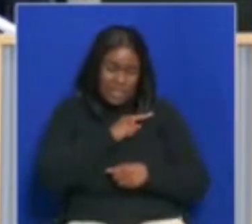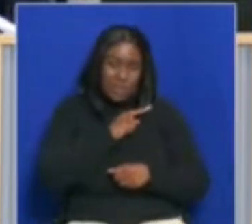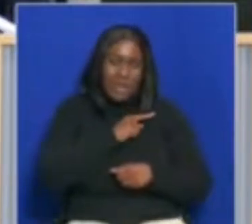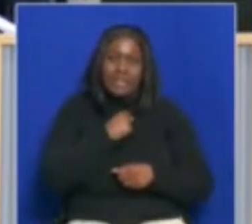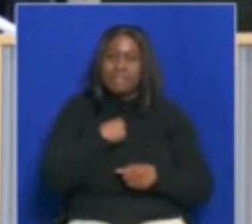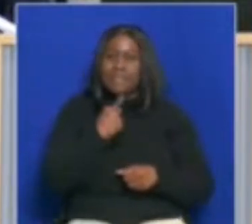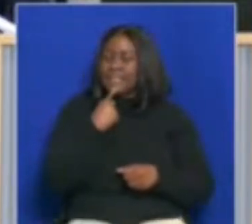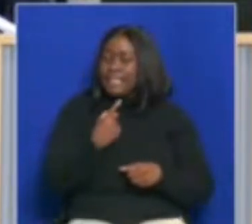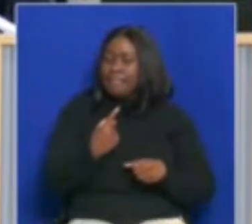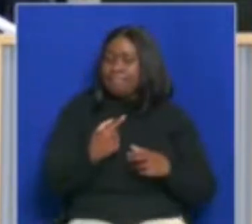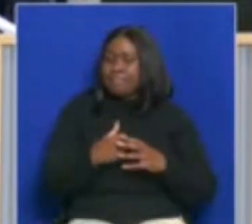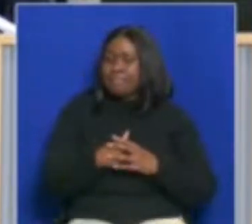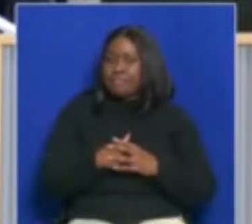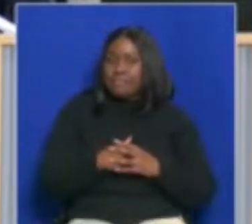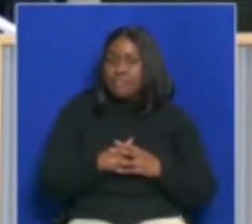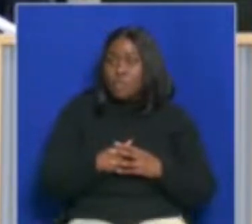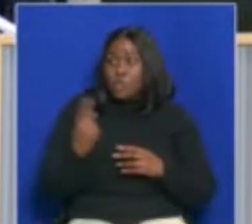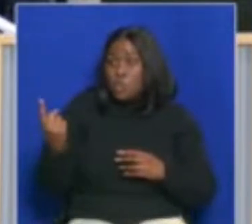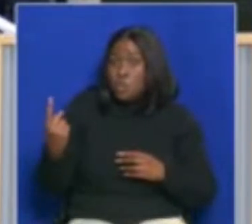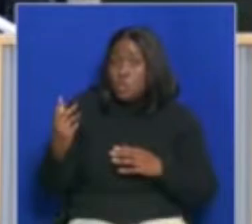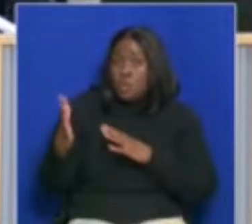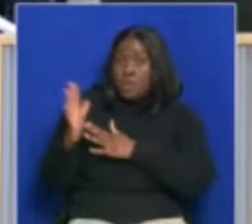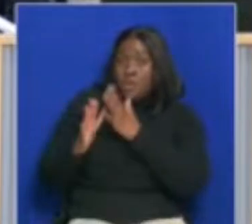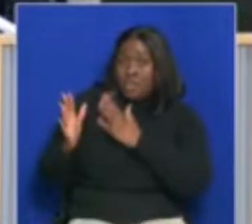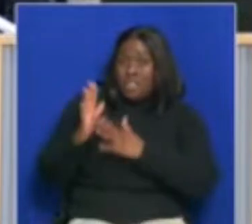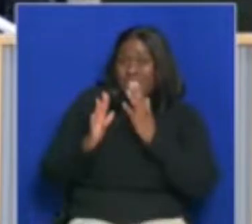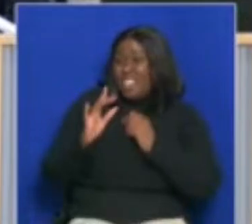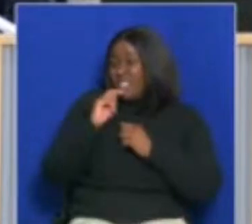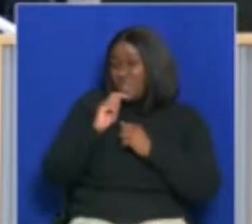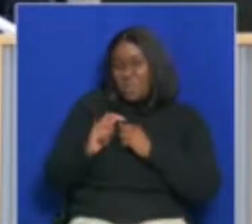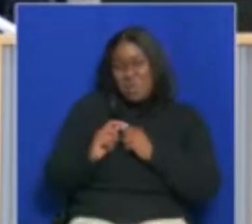what you say is not necessarily plausible.